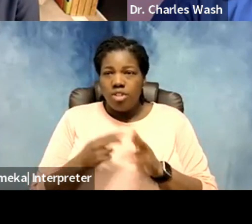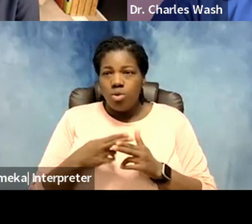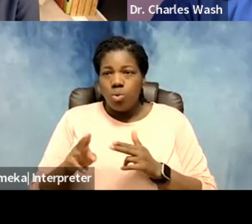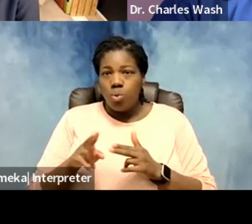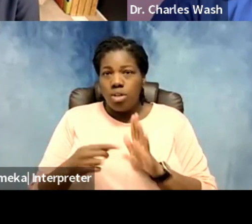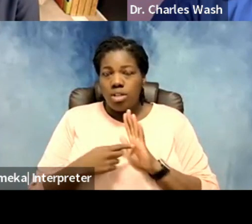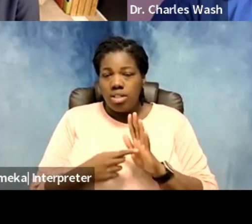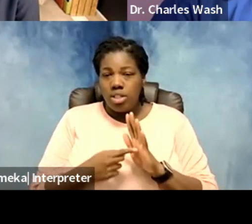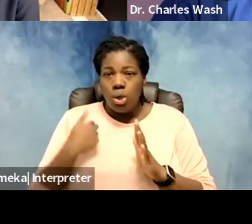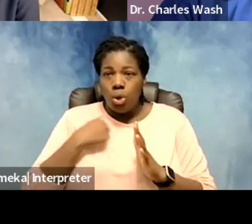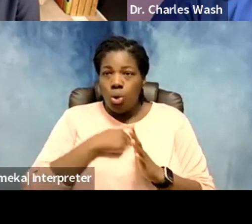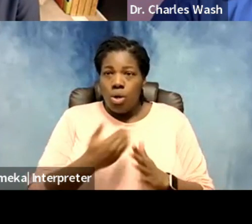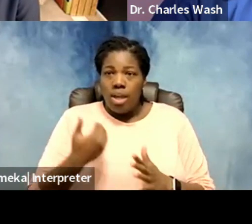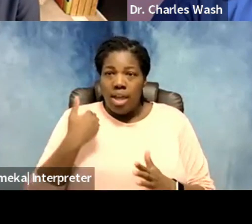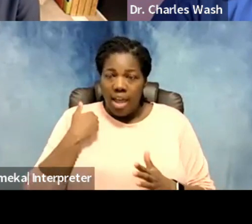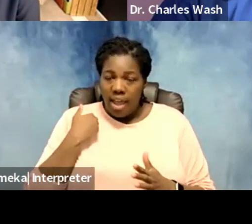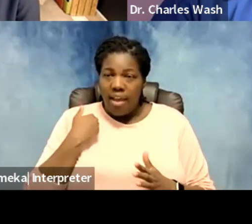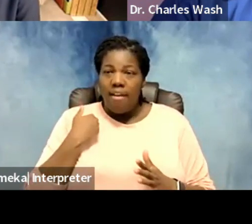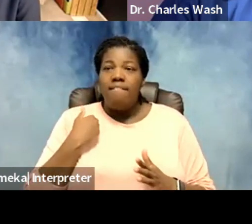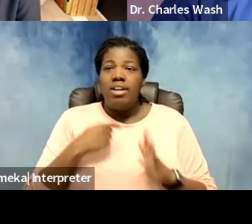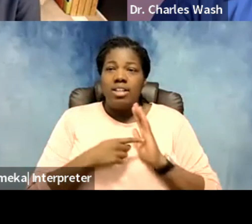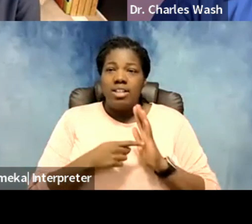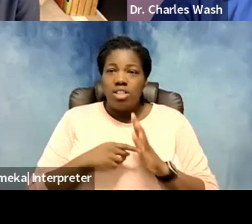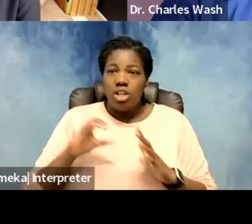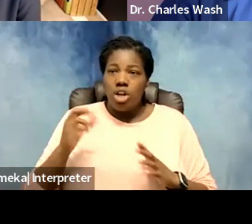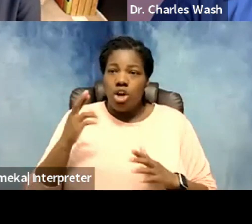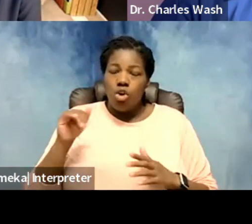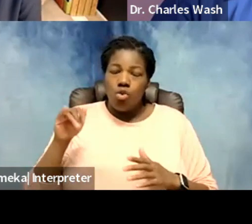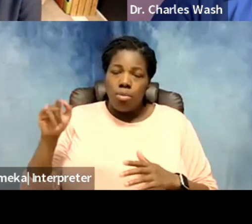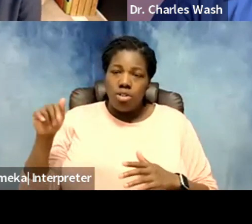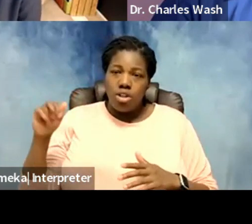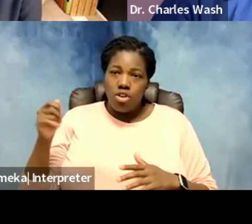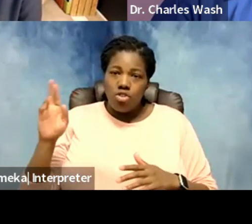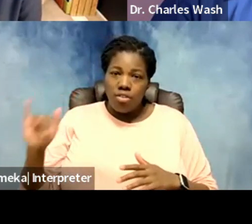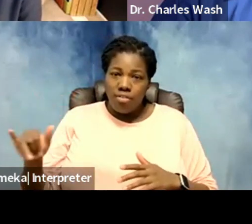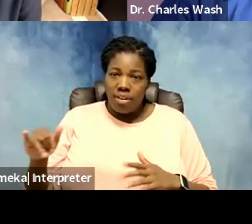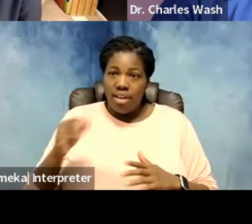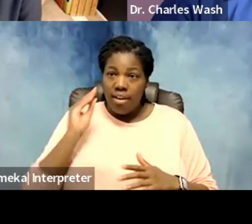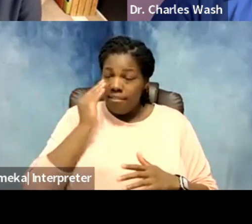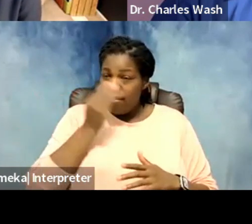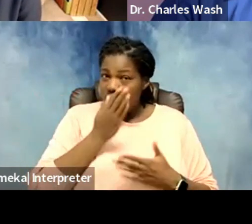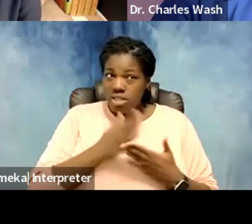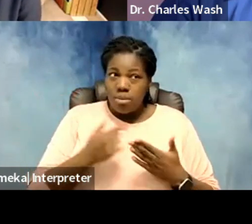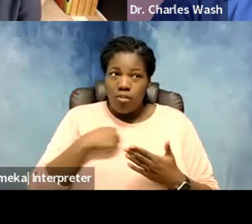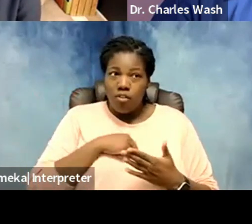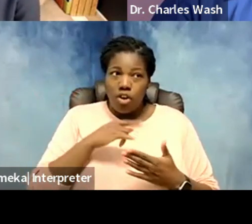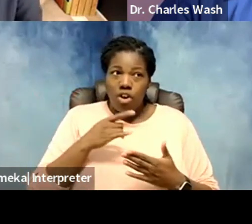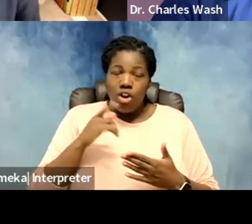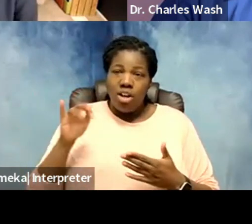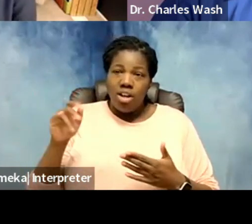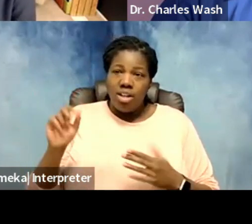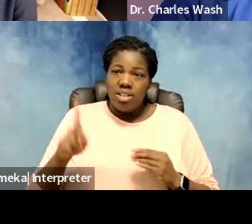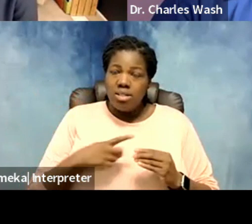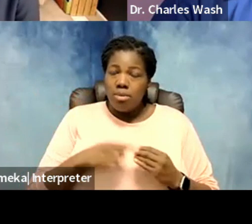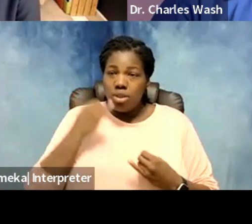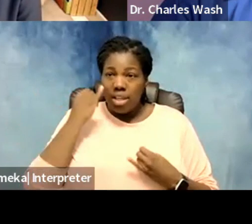example. We have an activity called chromatography flowers that we use in some of our kits. And it's about this